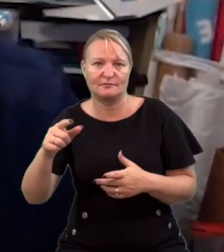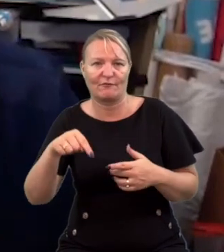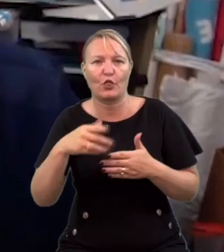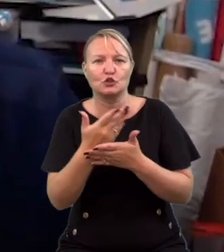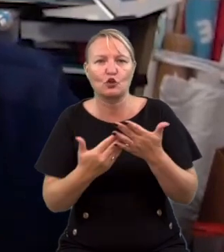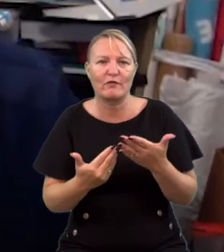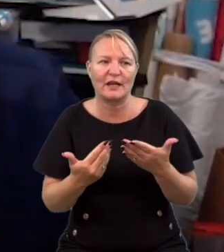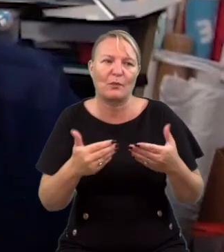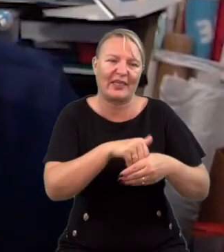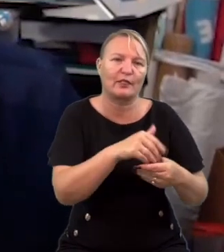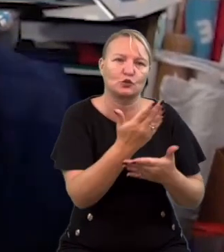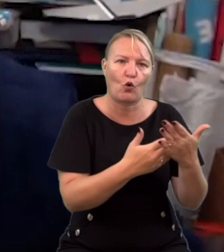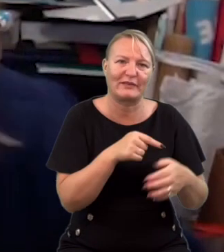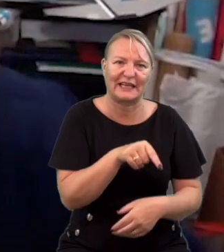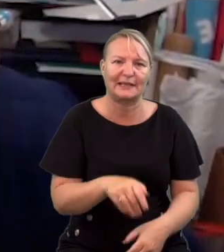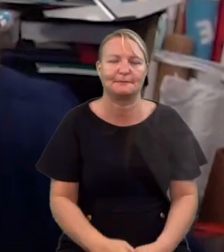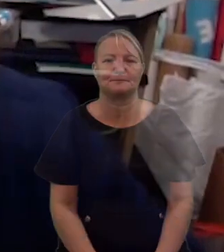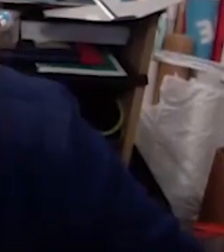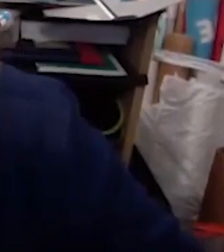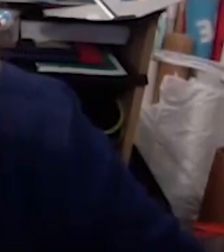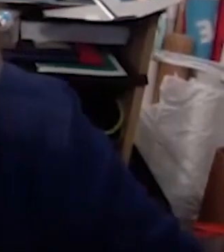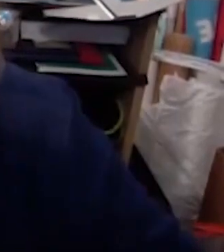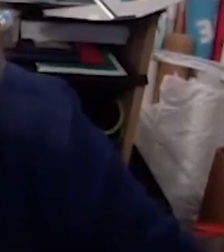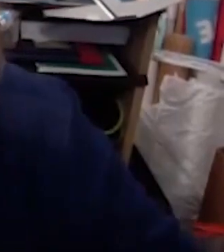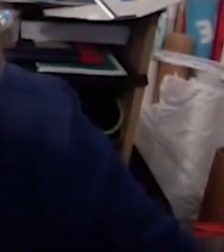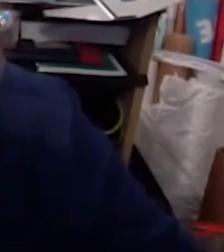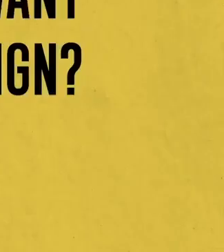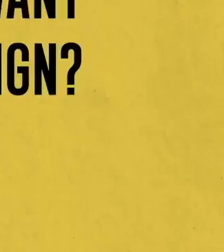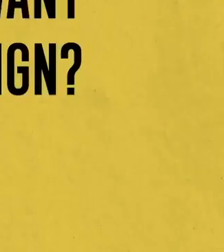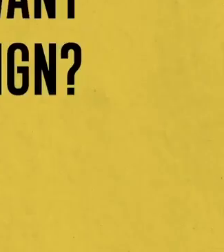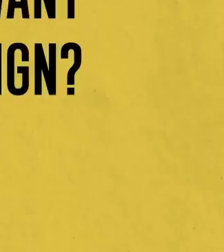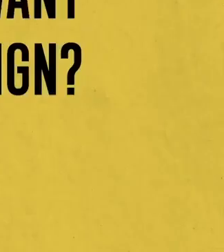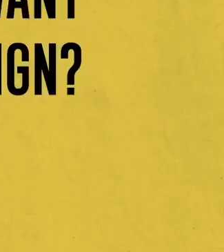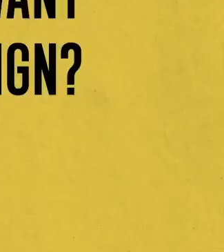figures for the story within a story.